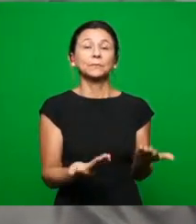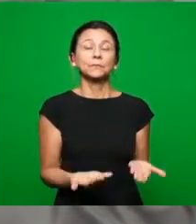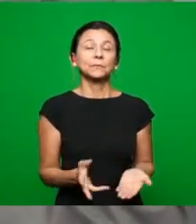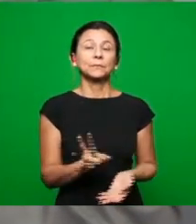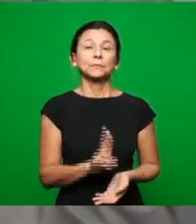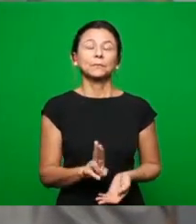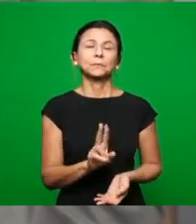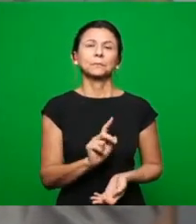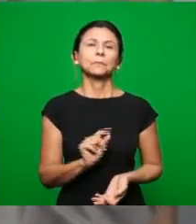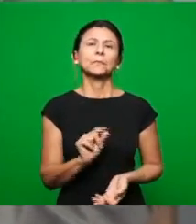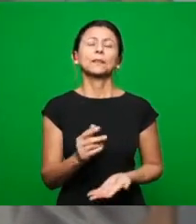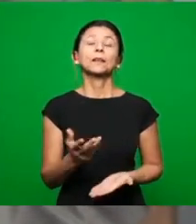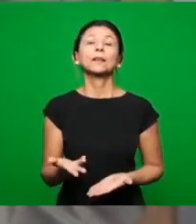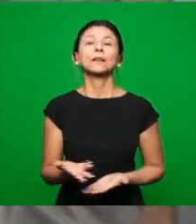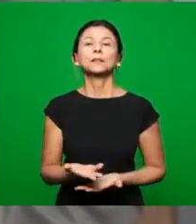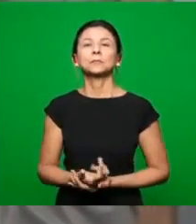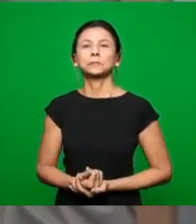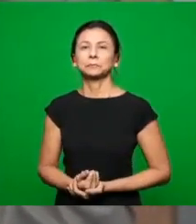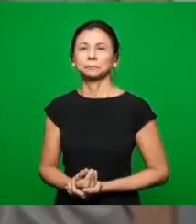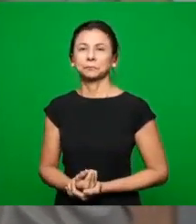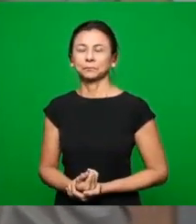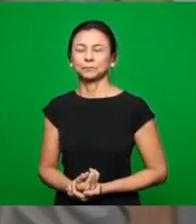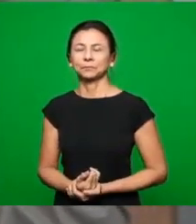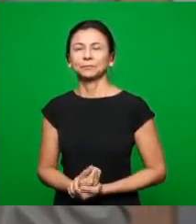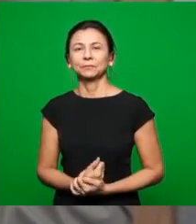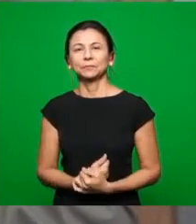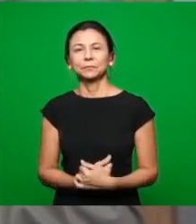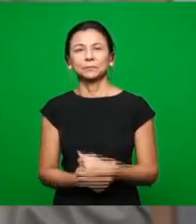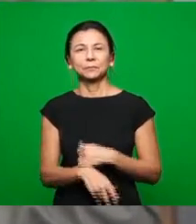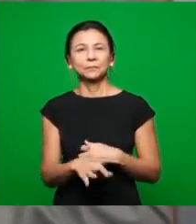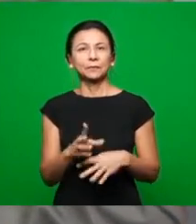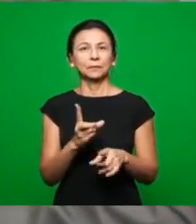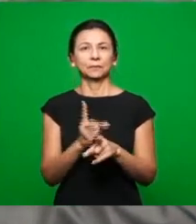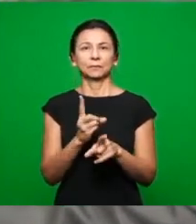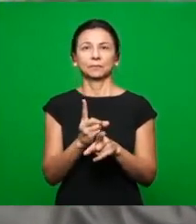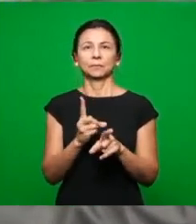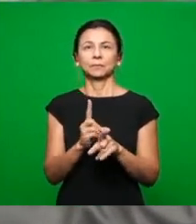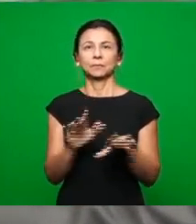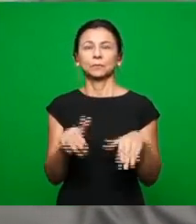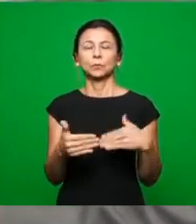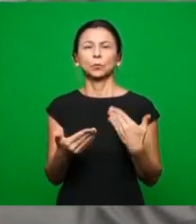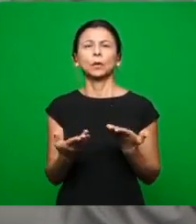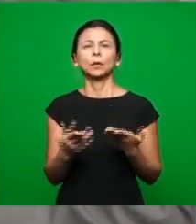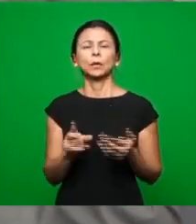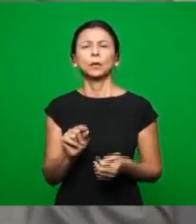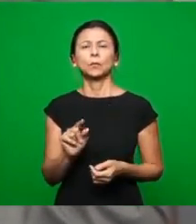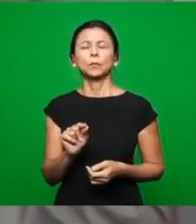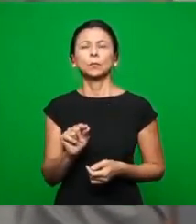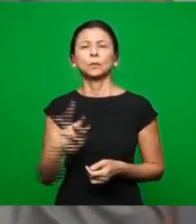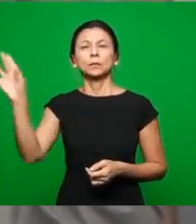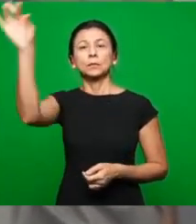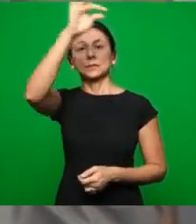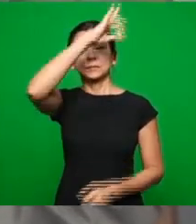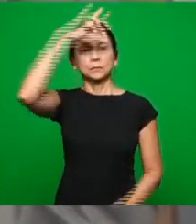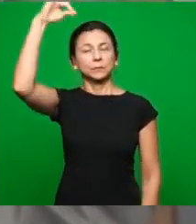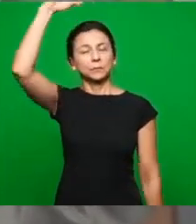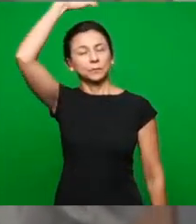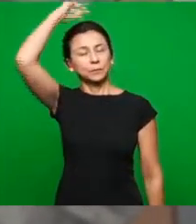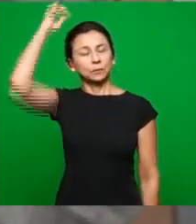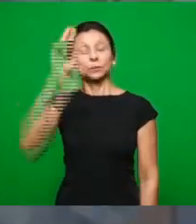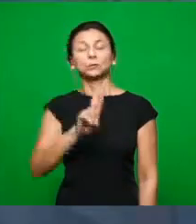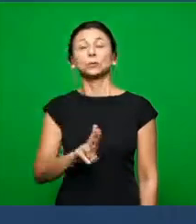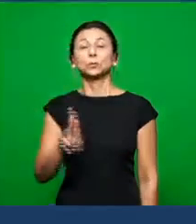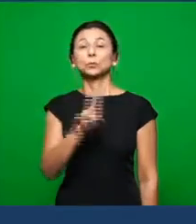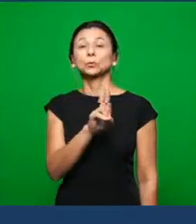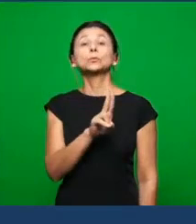it's the same structure of question, but now in, for the letter Thyatira. The brethren is going to find out